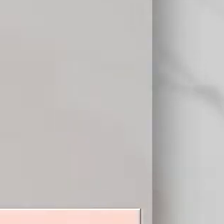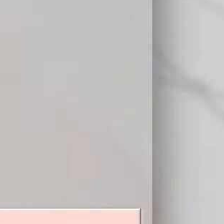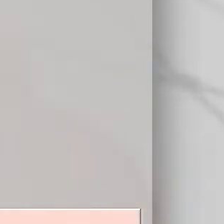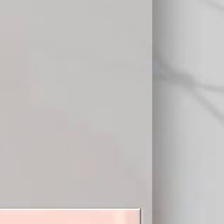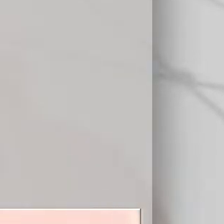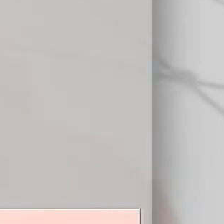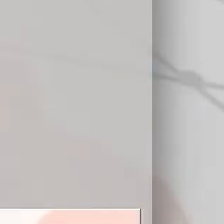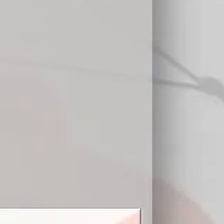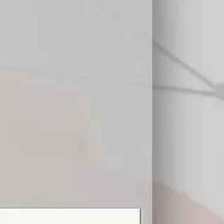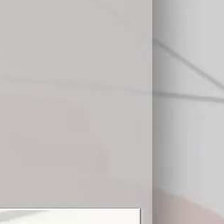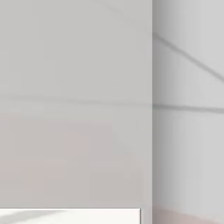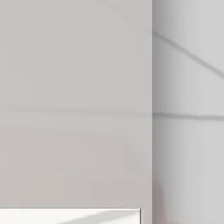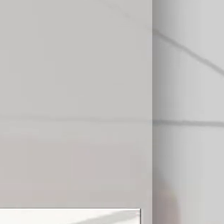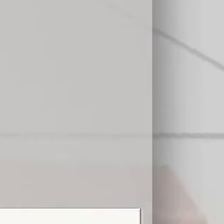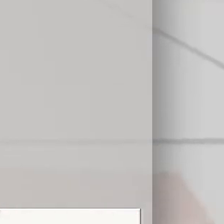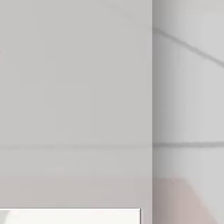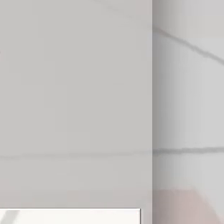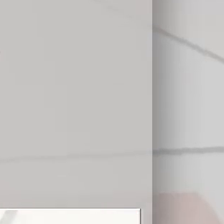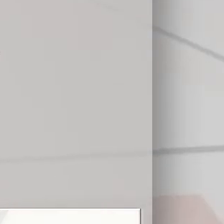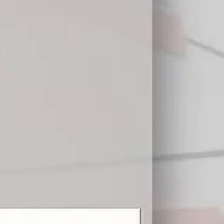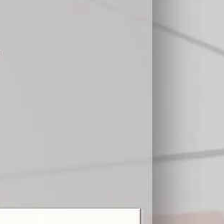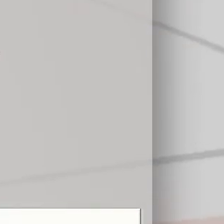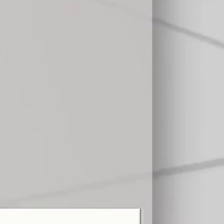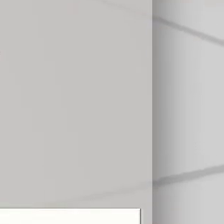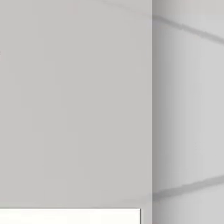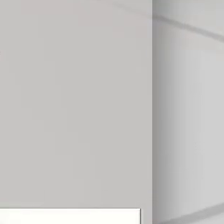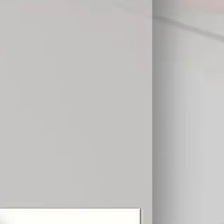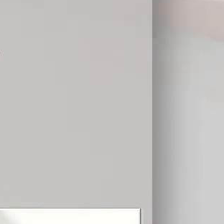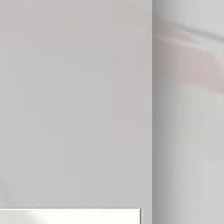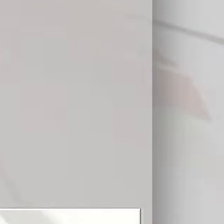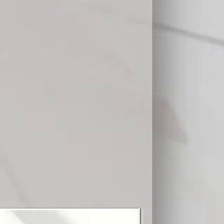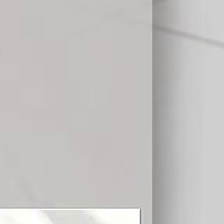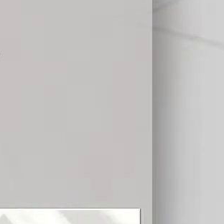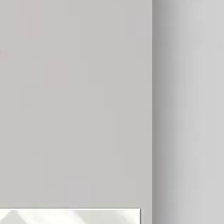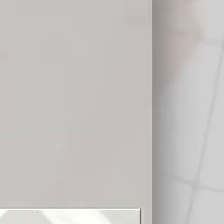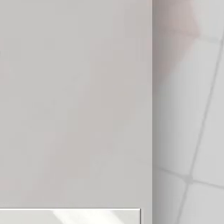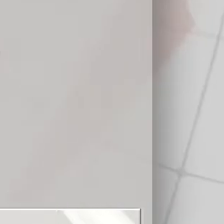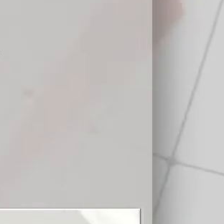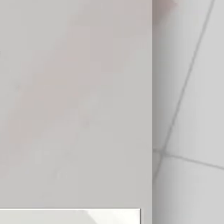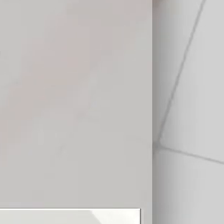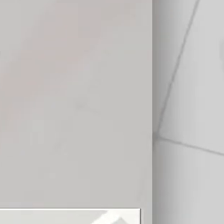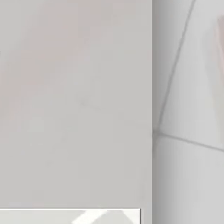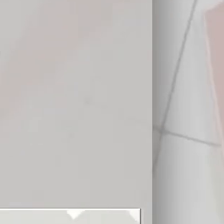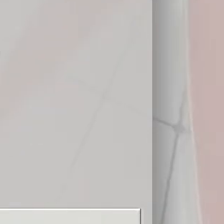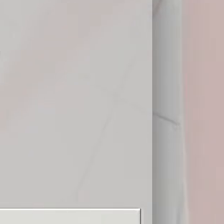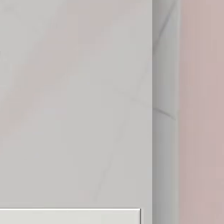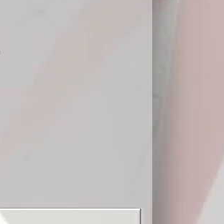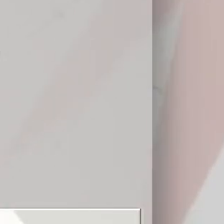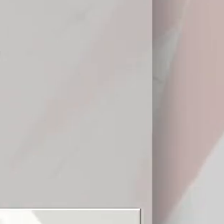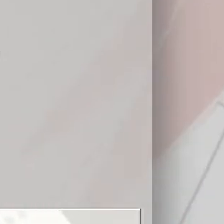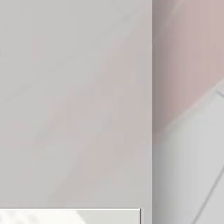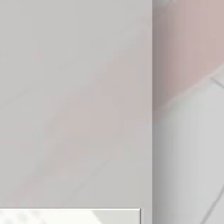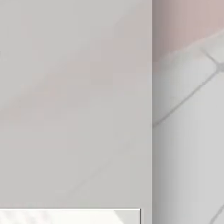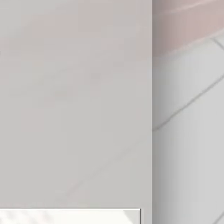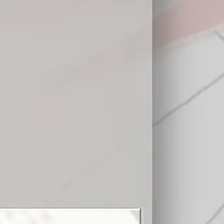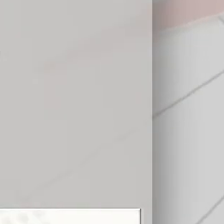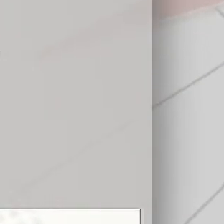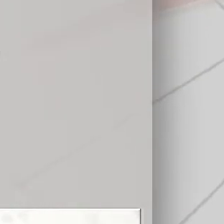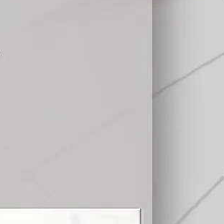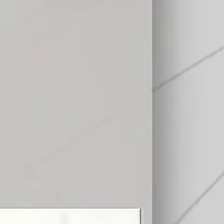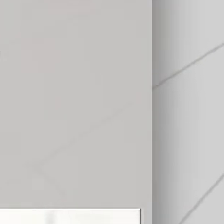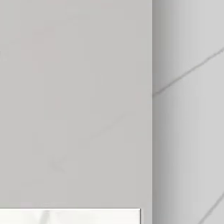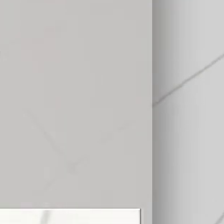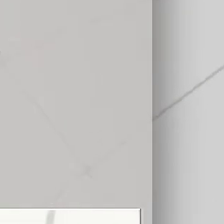certain line. So that one, under the National Terrorism Act, might be considered as an act of